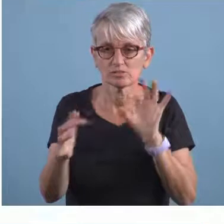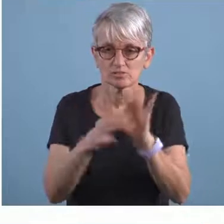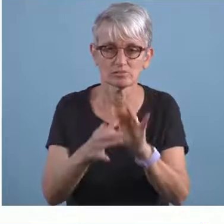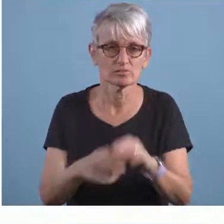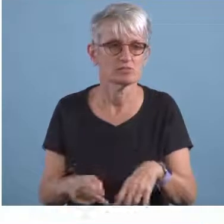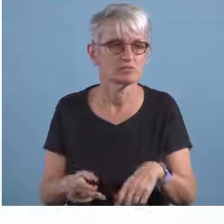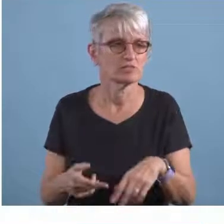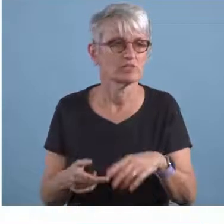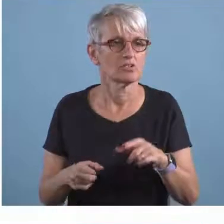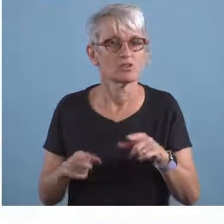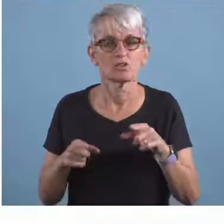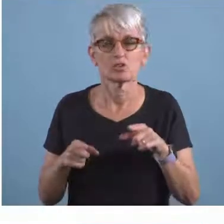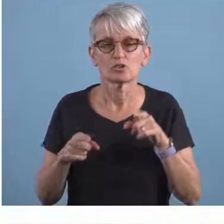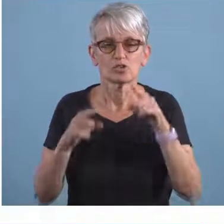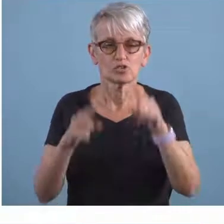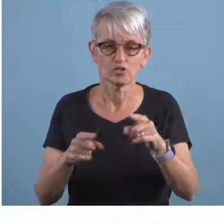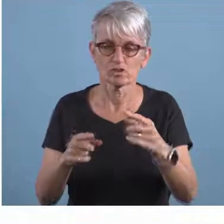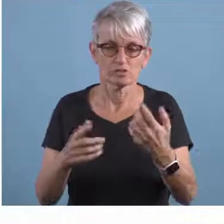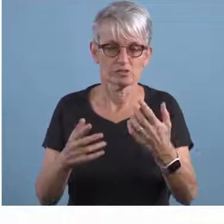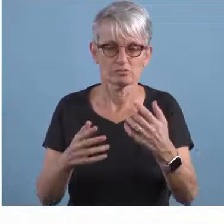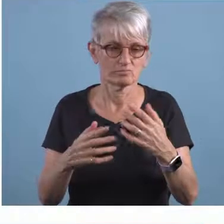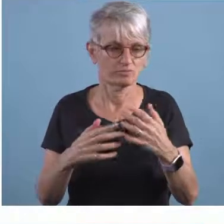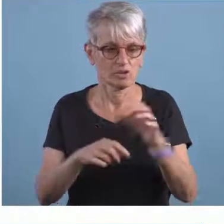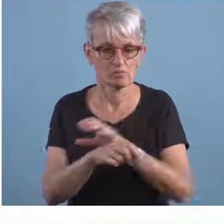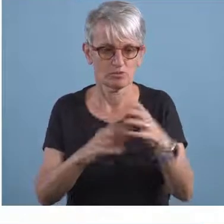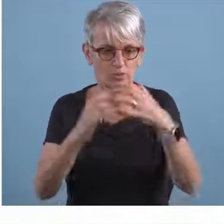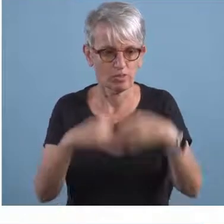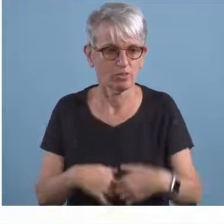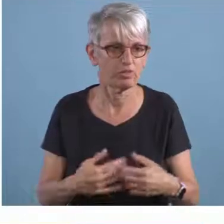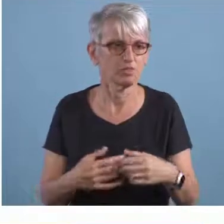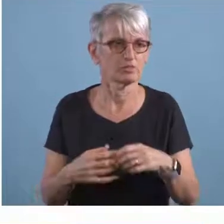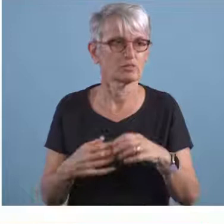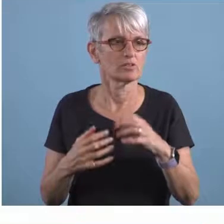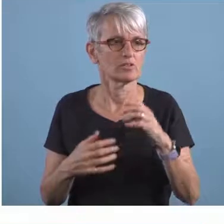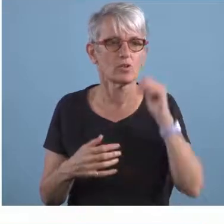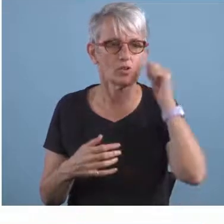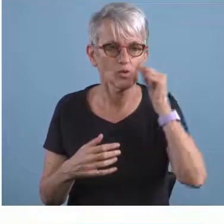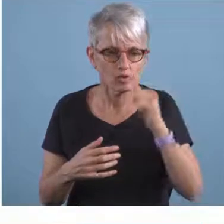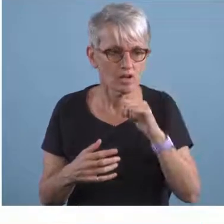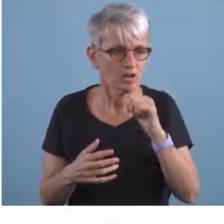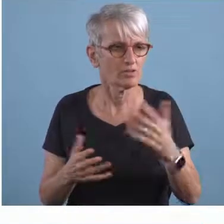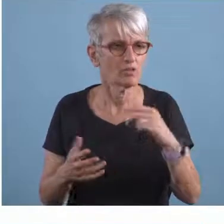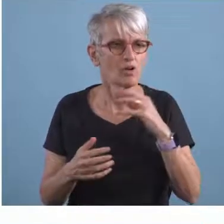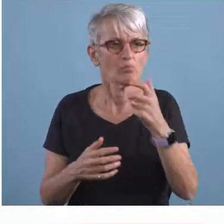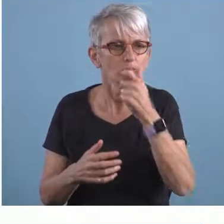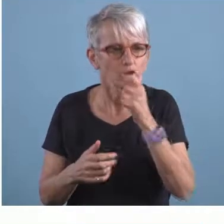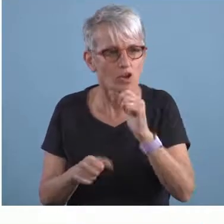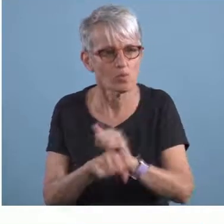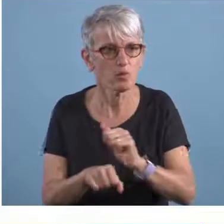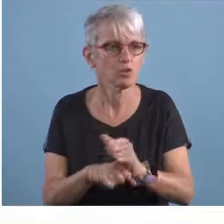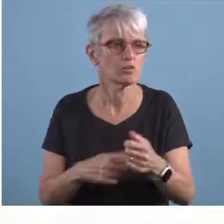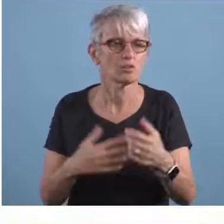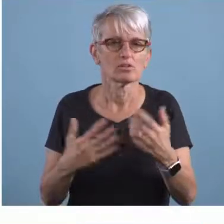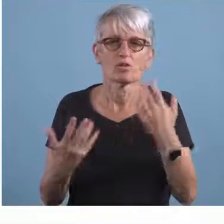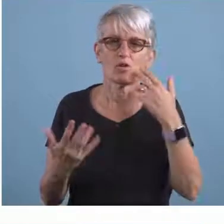during a session the modem stopped working, or the computer crashed, or the audio failed, or the mics didn't work, or